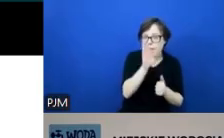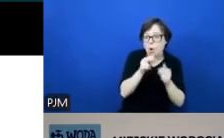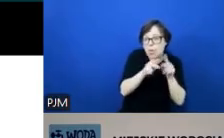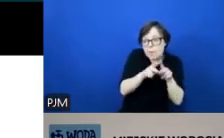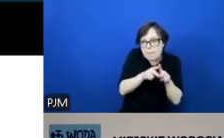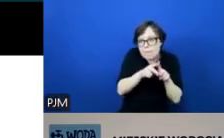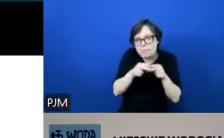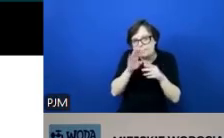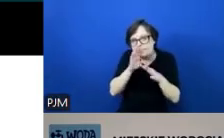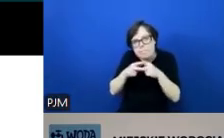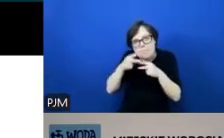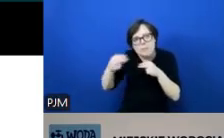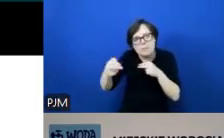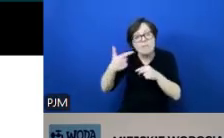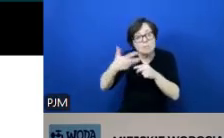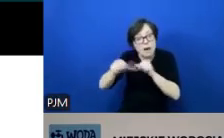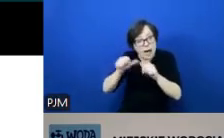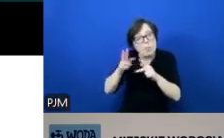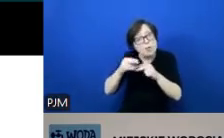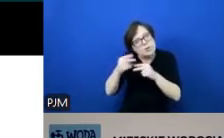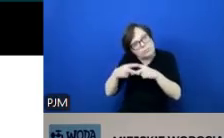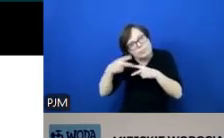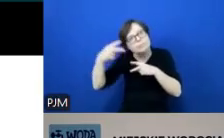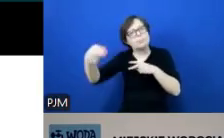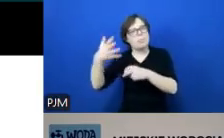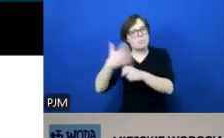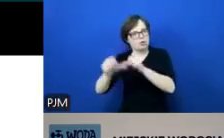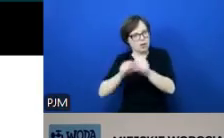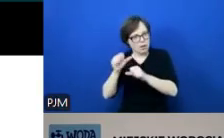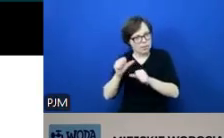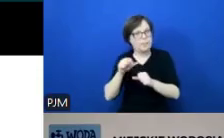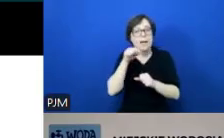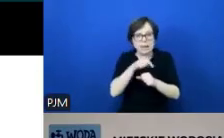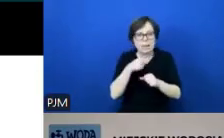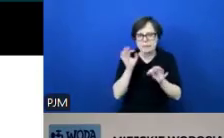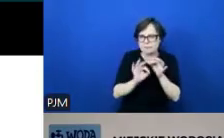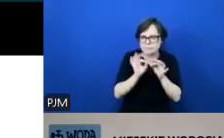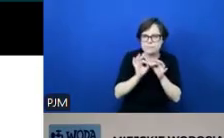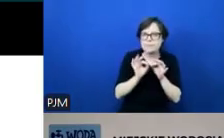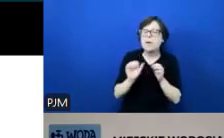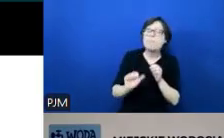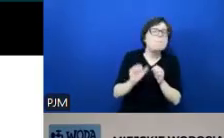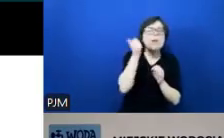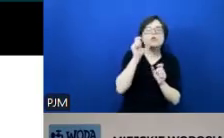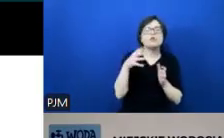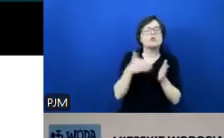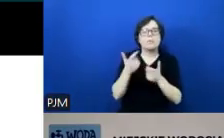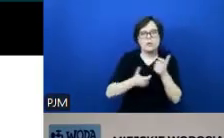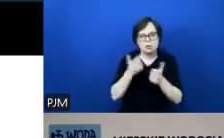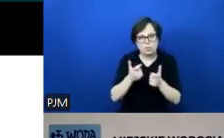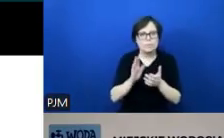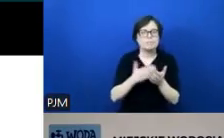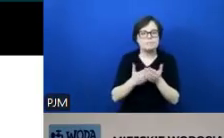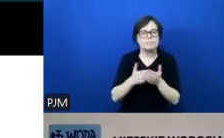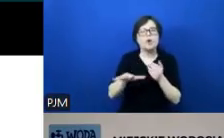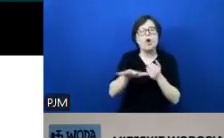so that in 25 and 50 years we could introduce the necessary changes. At that time, we made the crucial